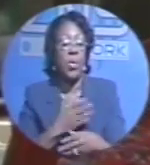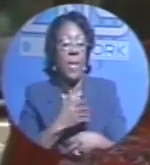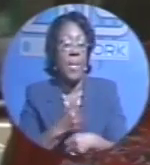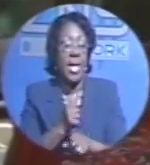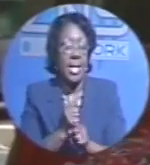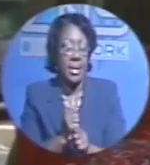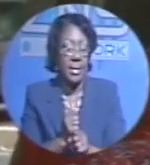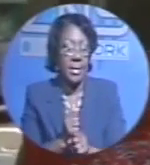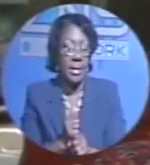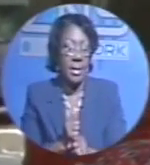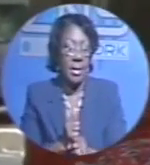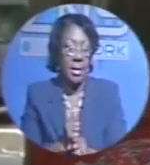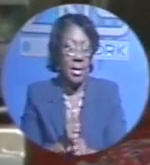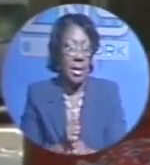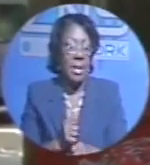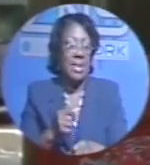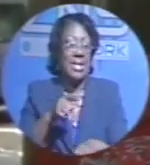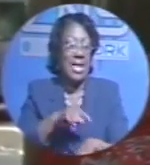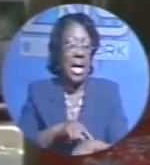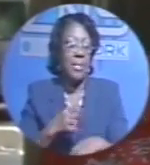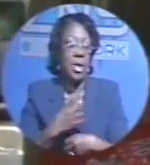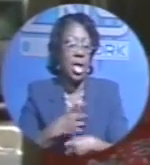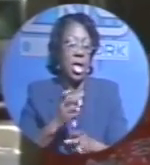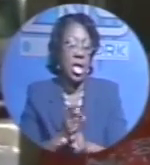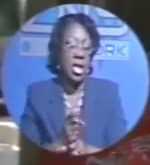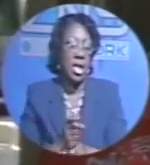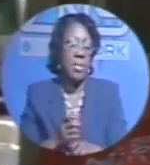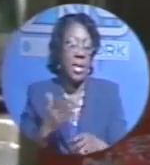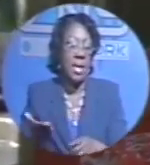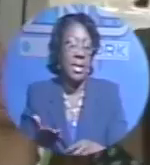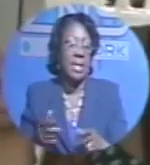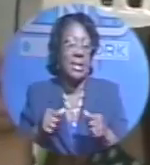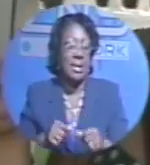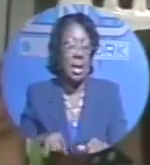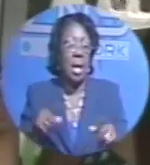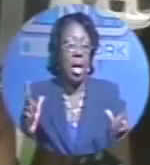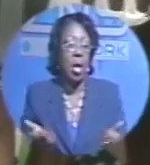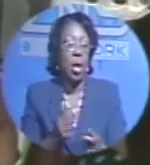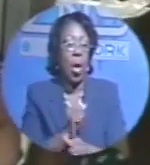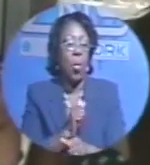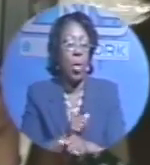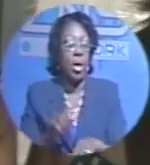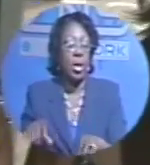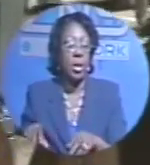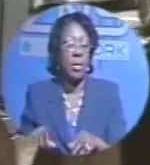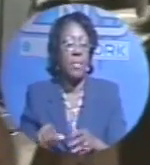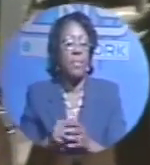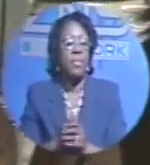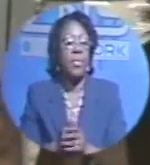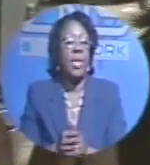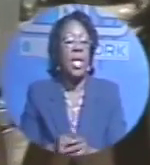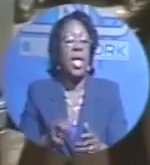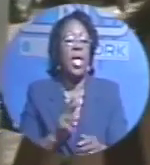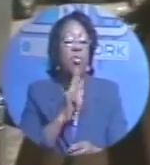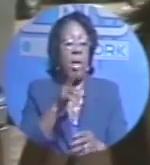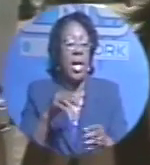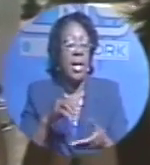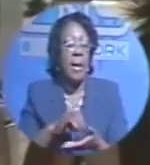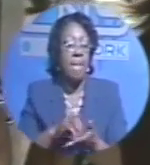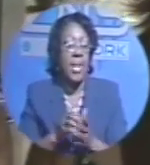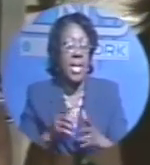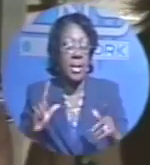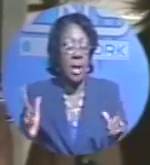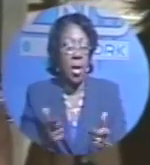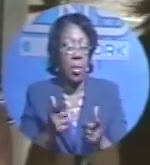how these times are changing, but yet there's still a lot of work to do. Yeah. It really means a lot. You know, we've come a long way, you know,